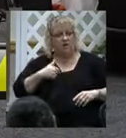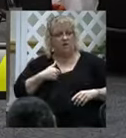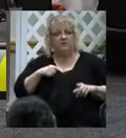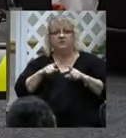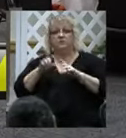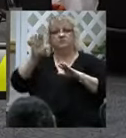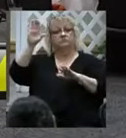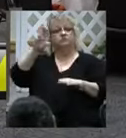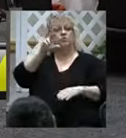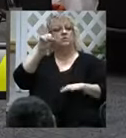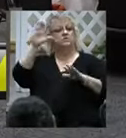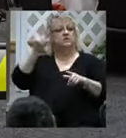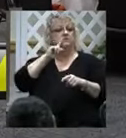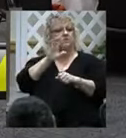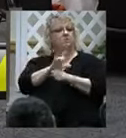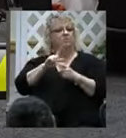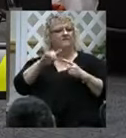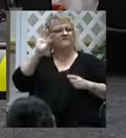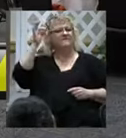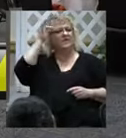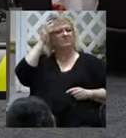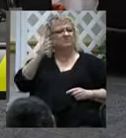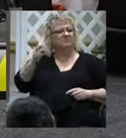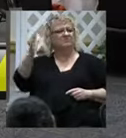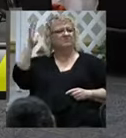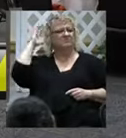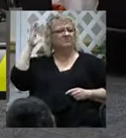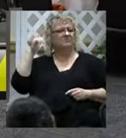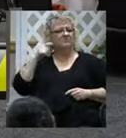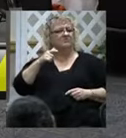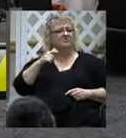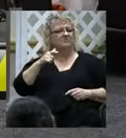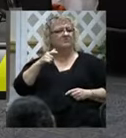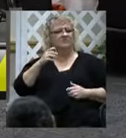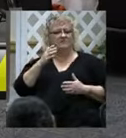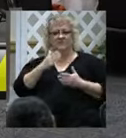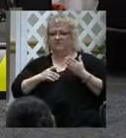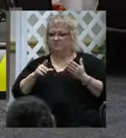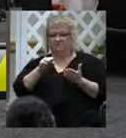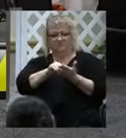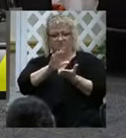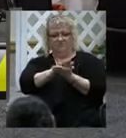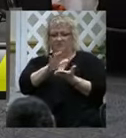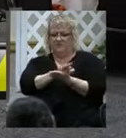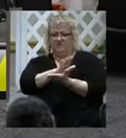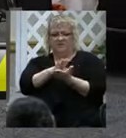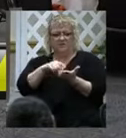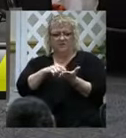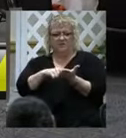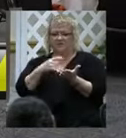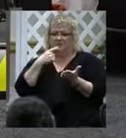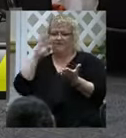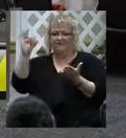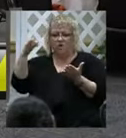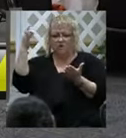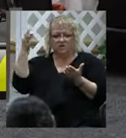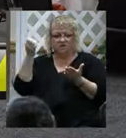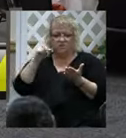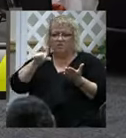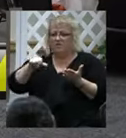confirmation was required by feds some years ago, and there were some documents that were, let's say, in French